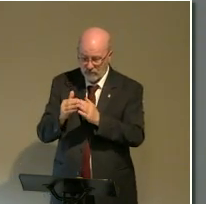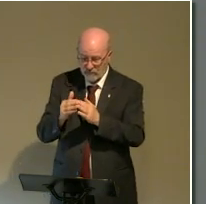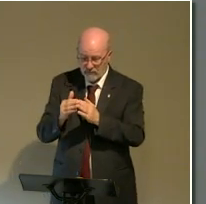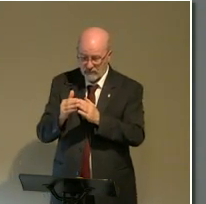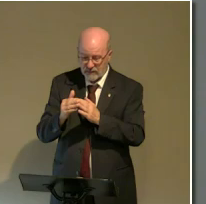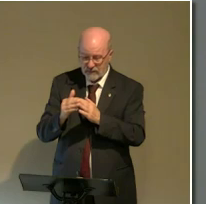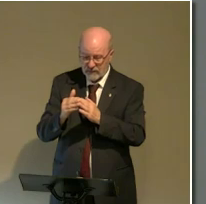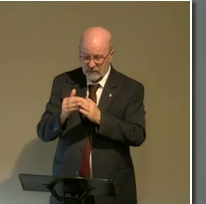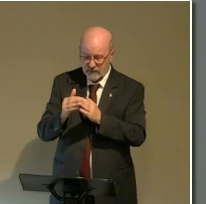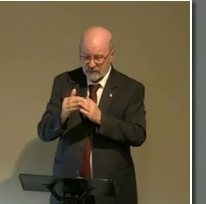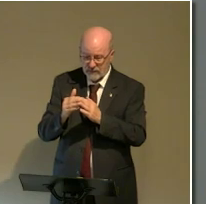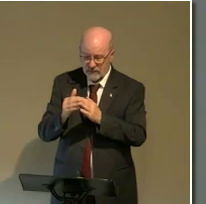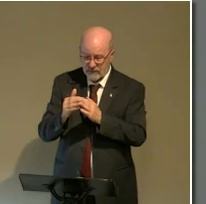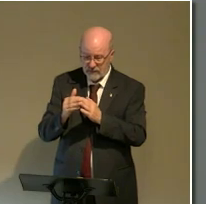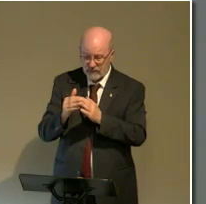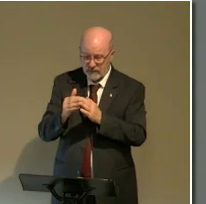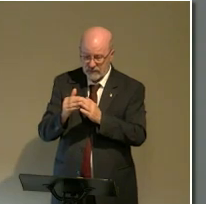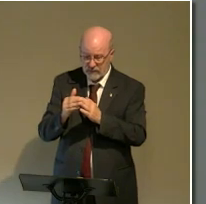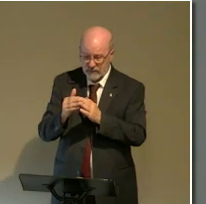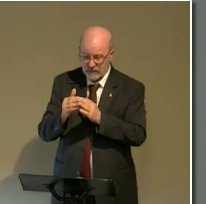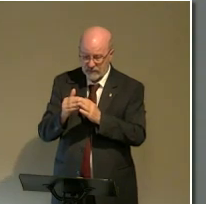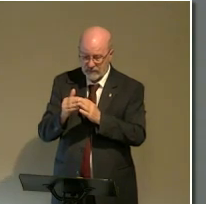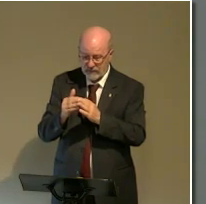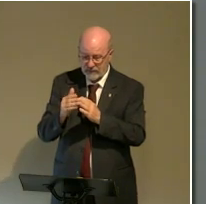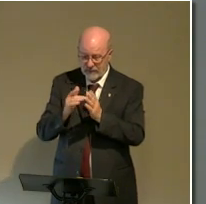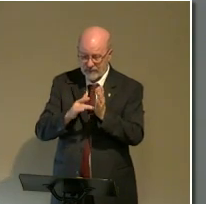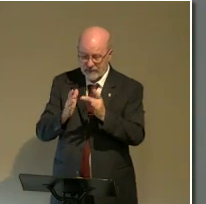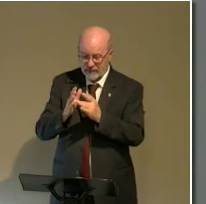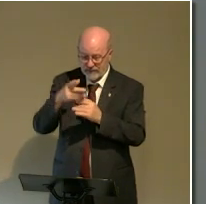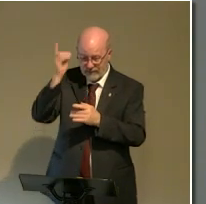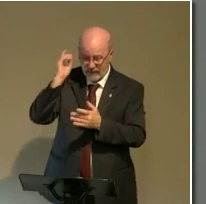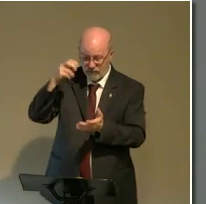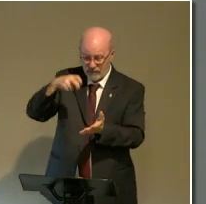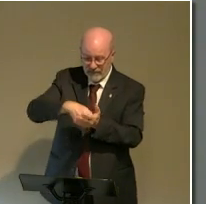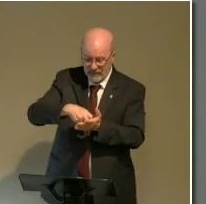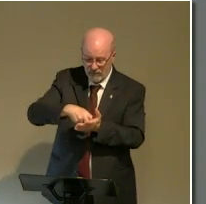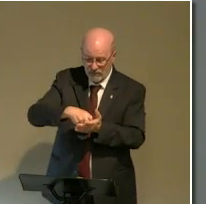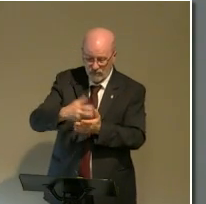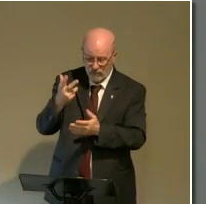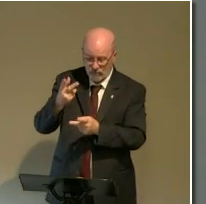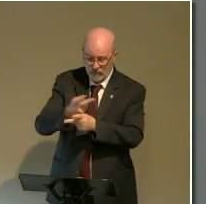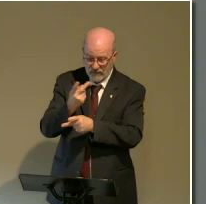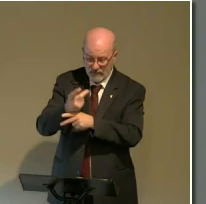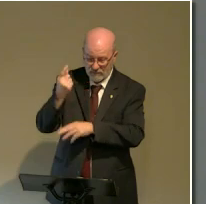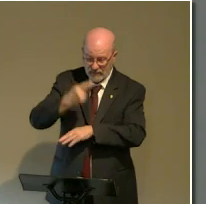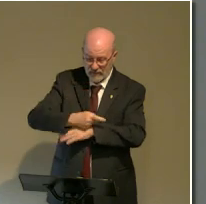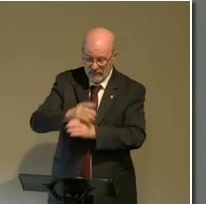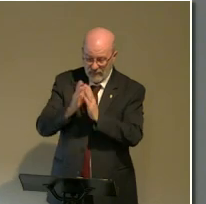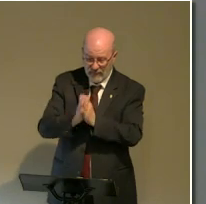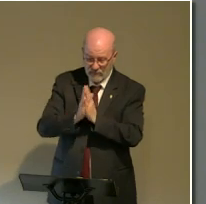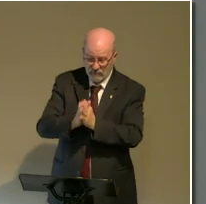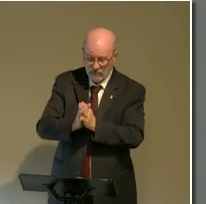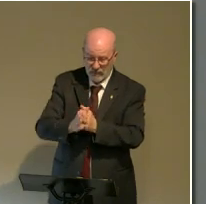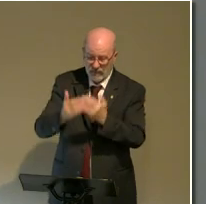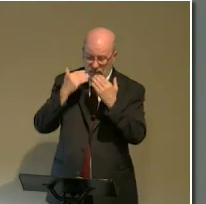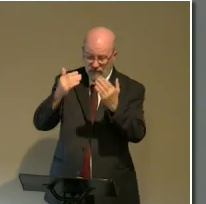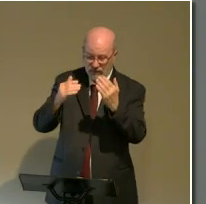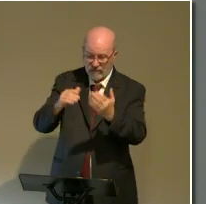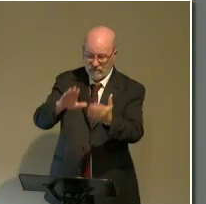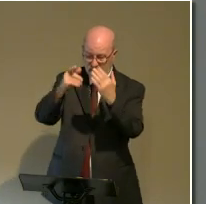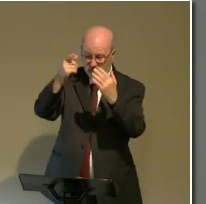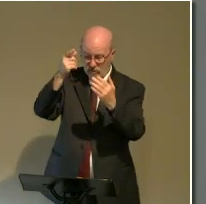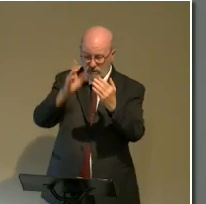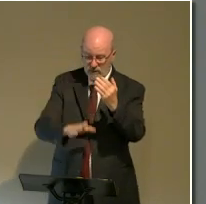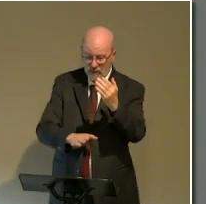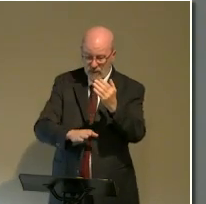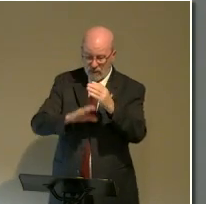Jerusalem. You can say Jesus too, I guess. He kneeled upon his knees three times a day and prayed and gave thanks before